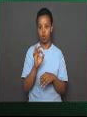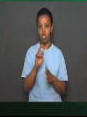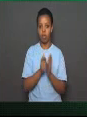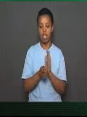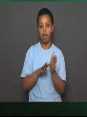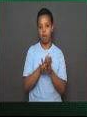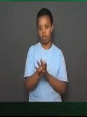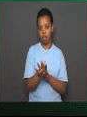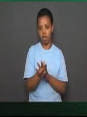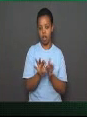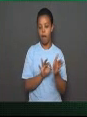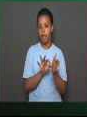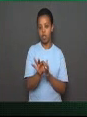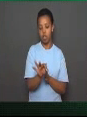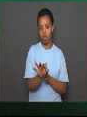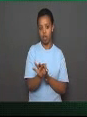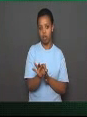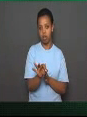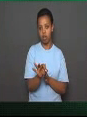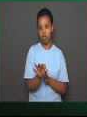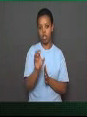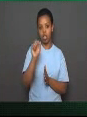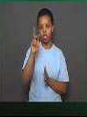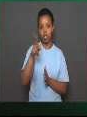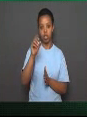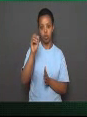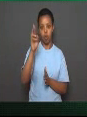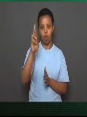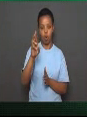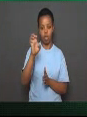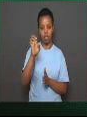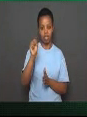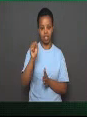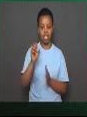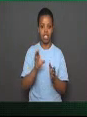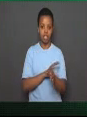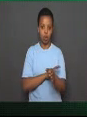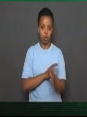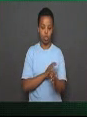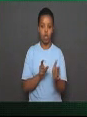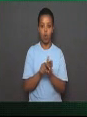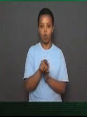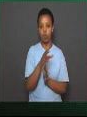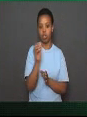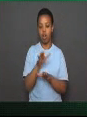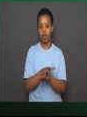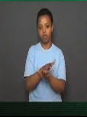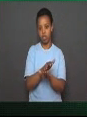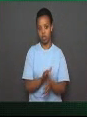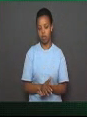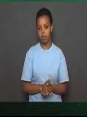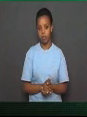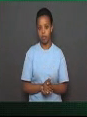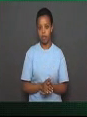bacteria, fungi, spores, worms, and fishes.